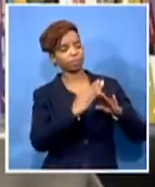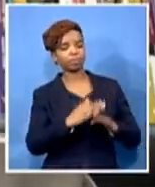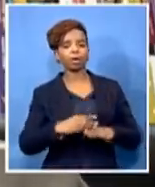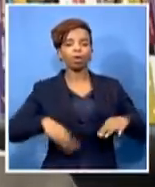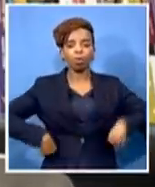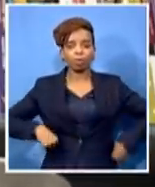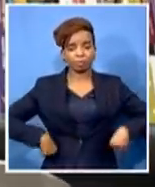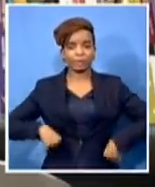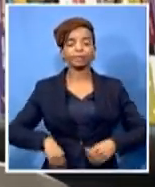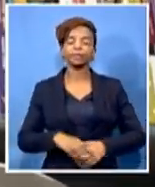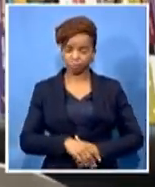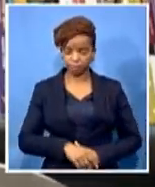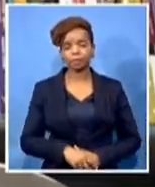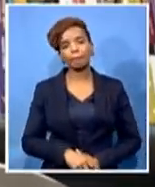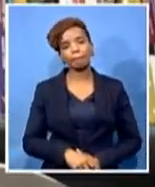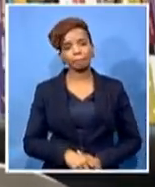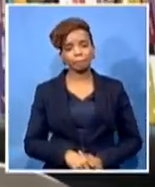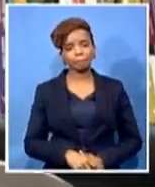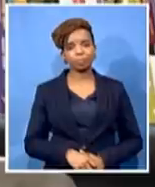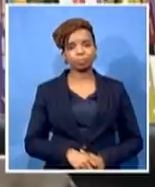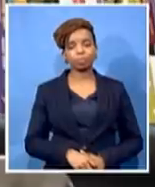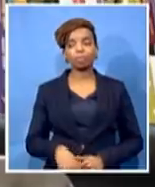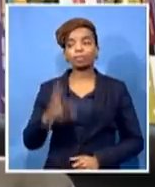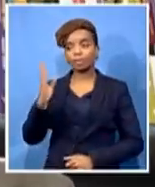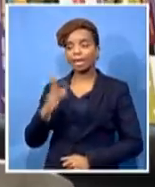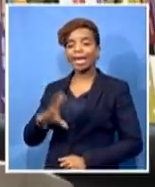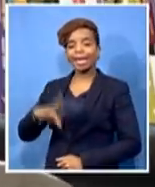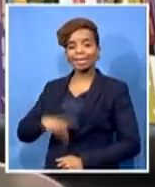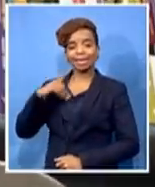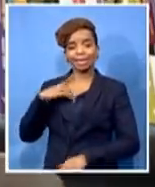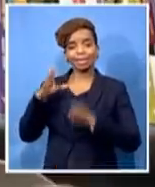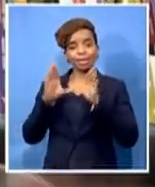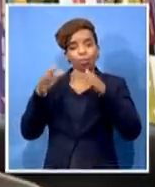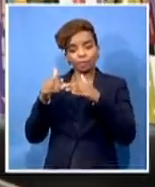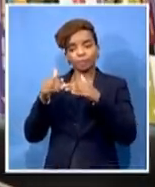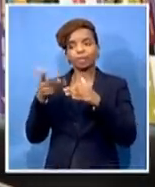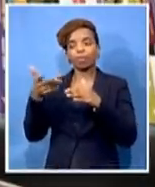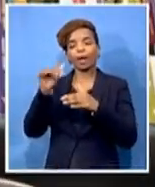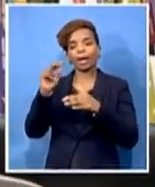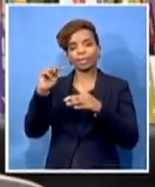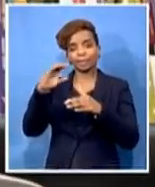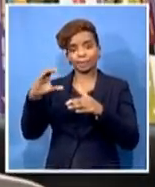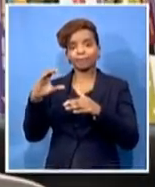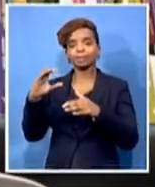The Integrity Commission of the ANC has been established to deal with matters of integrity.